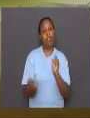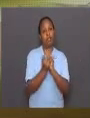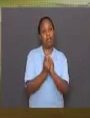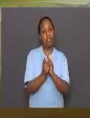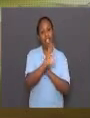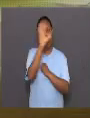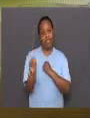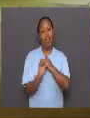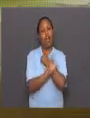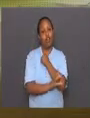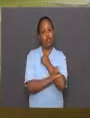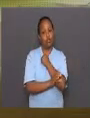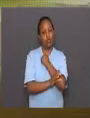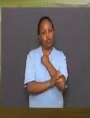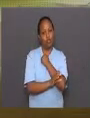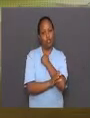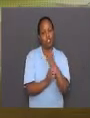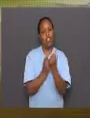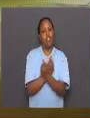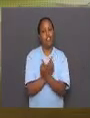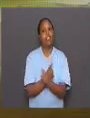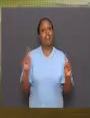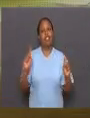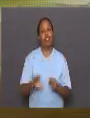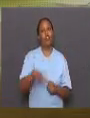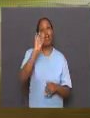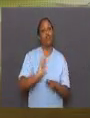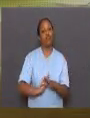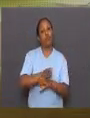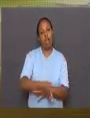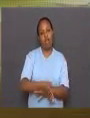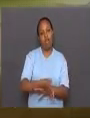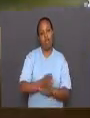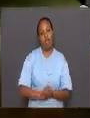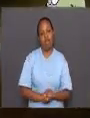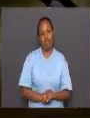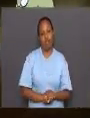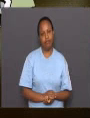nations after they gained their independence.